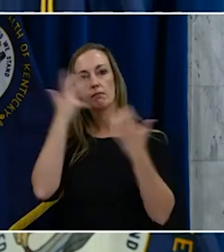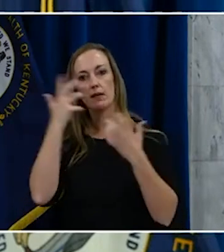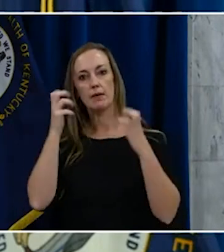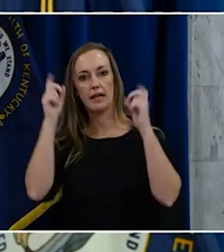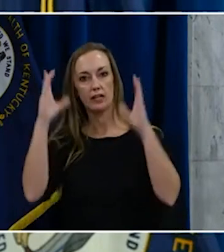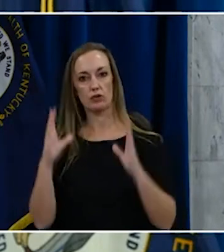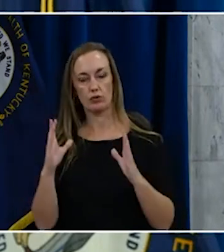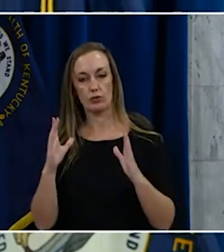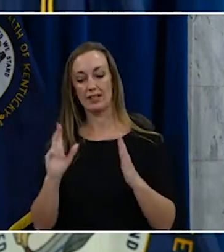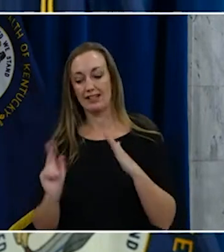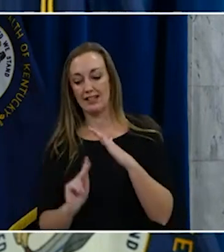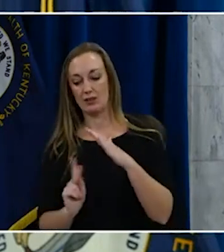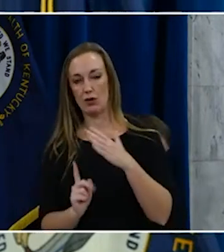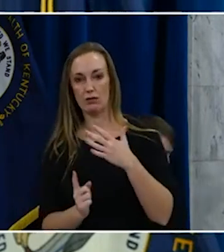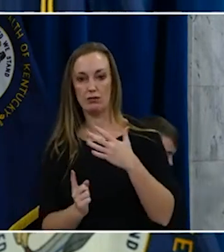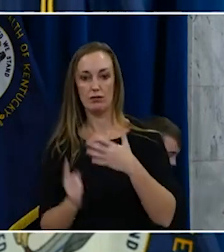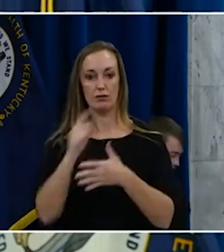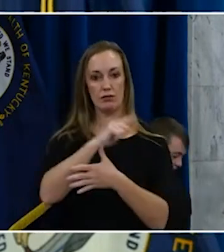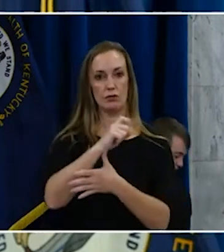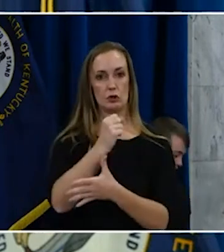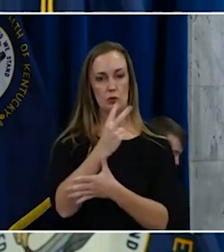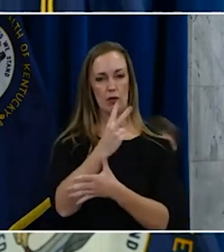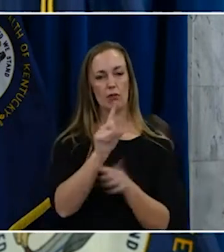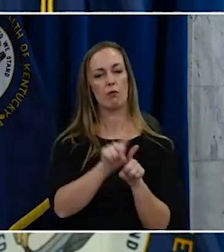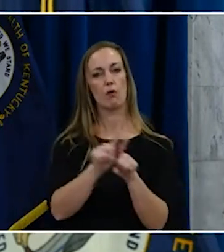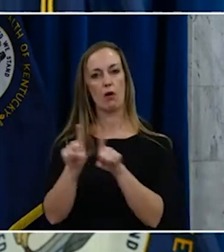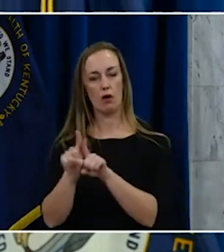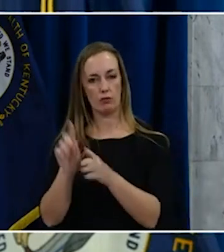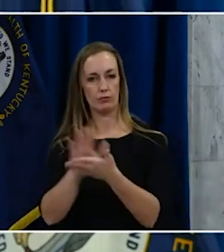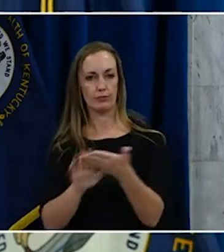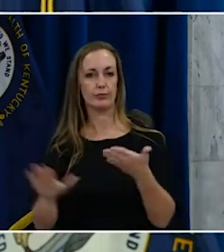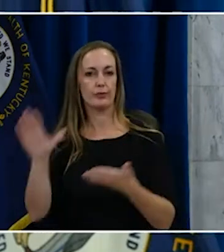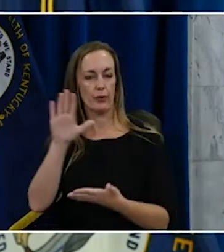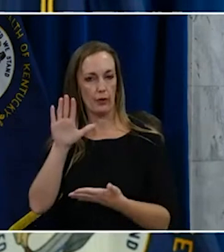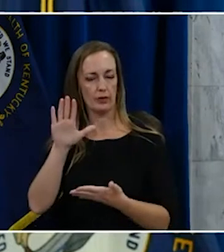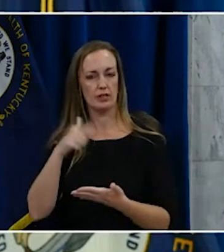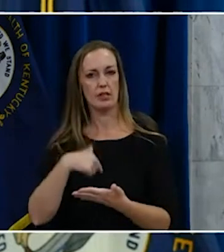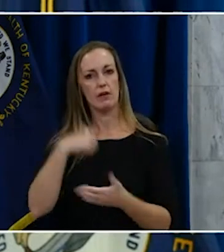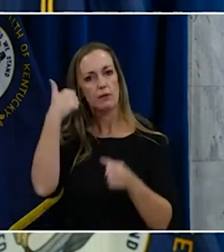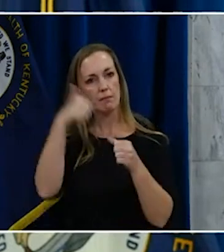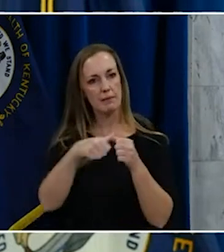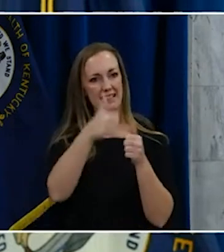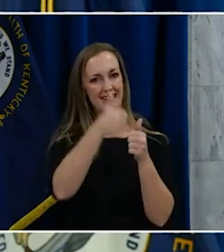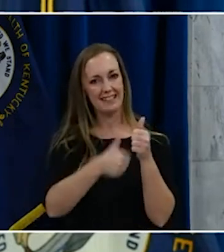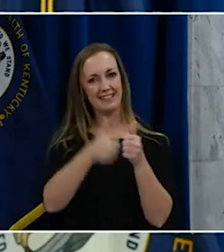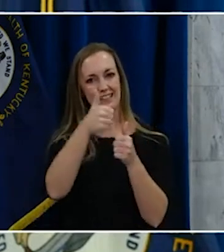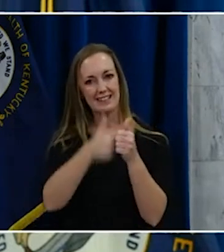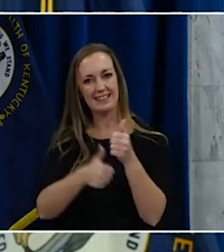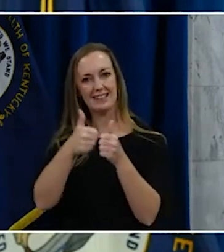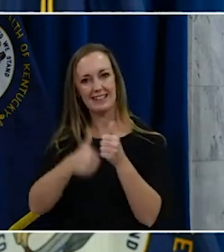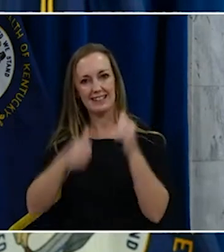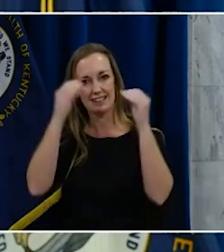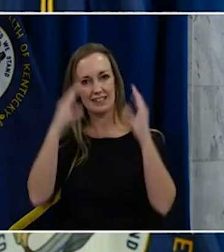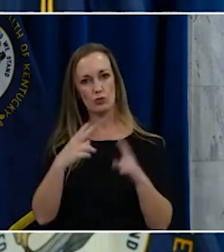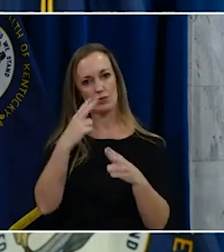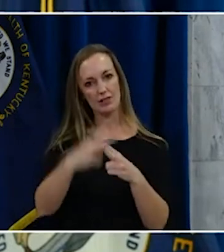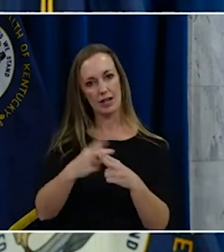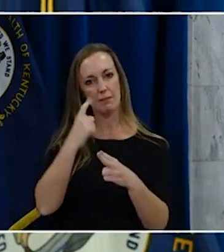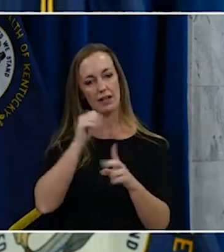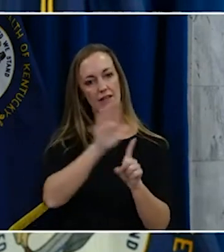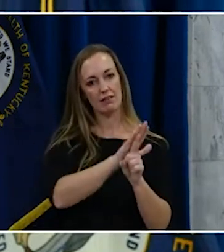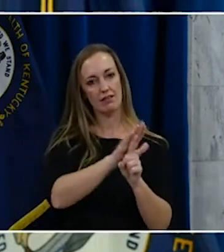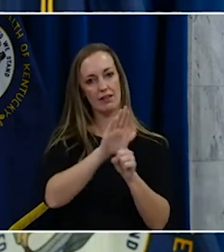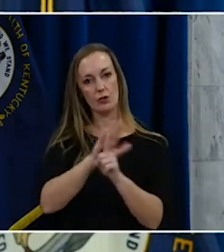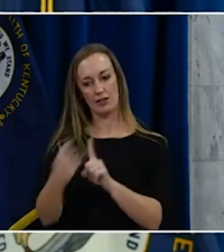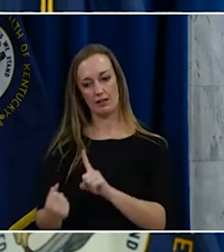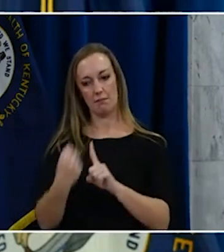from kindergarten through 12th grade, as well as in college. And I remember each one of their names because of the profound impact that they had on